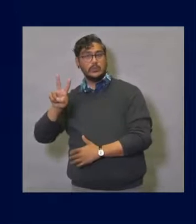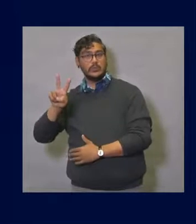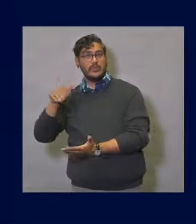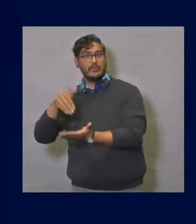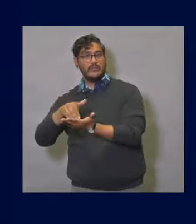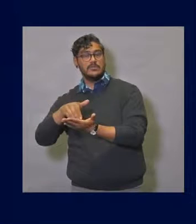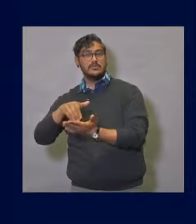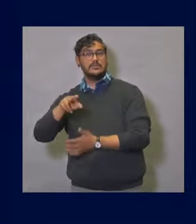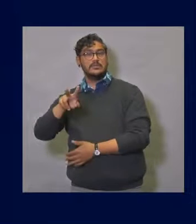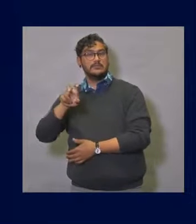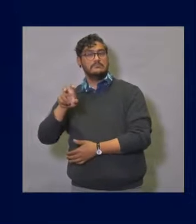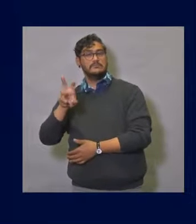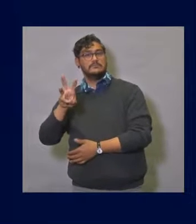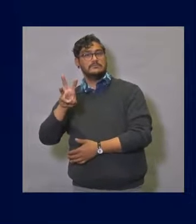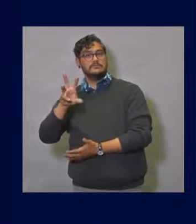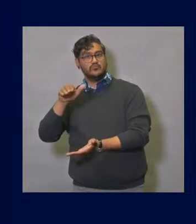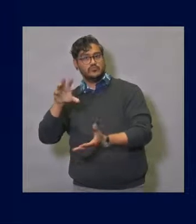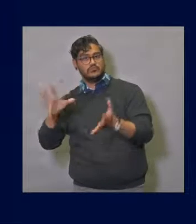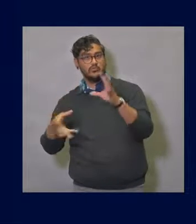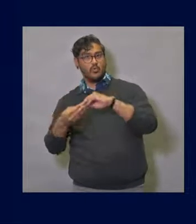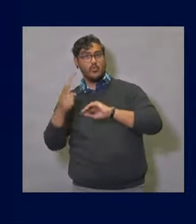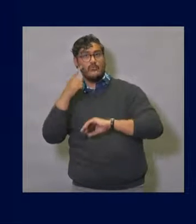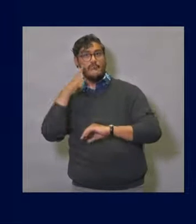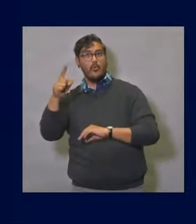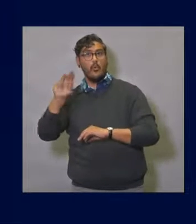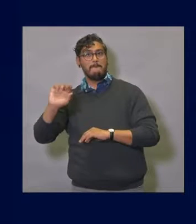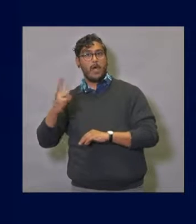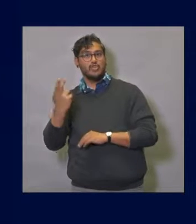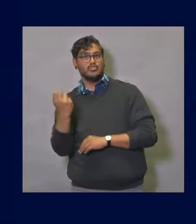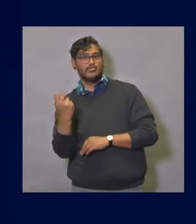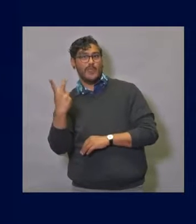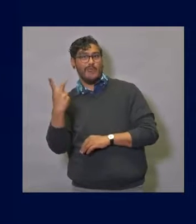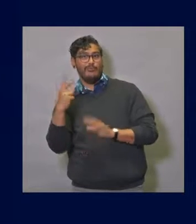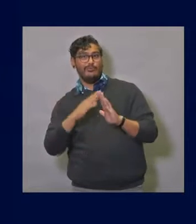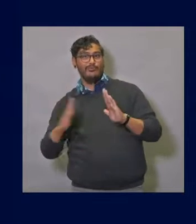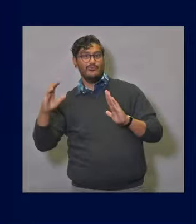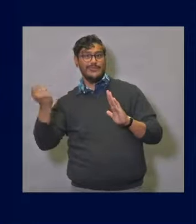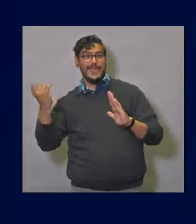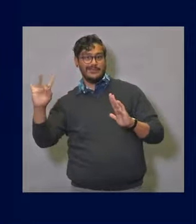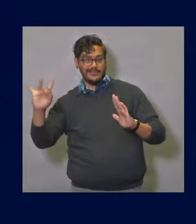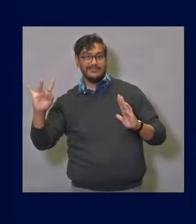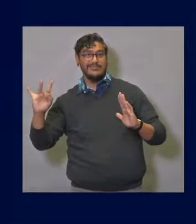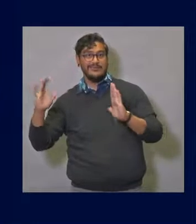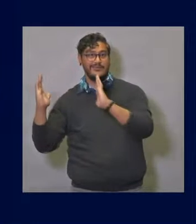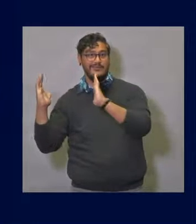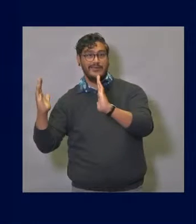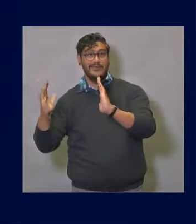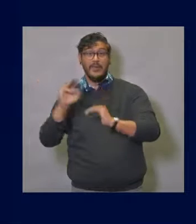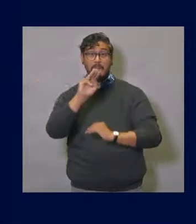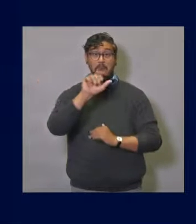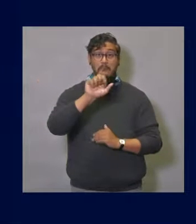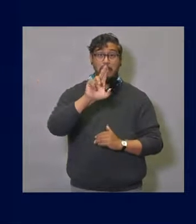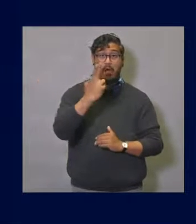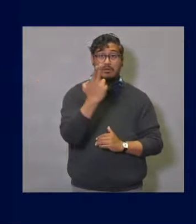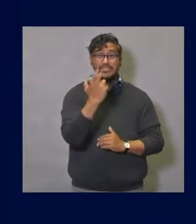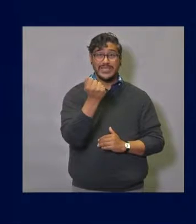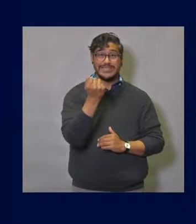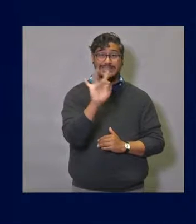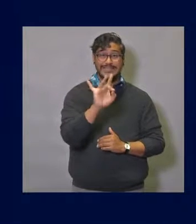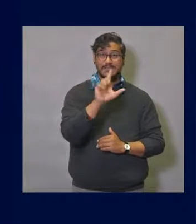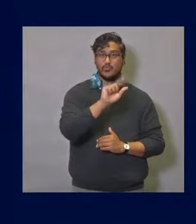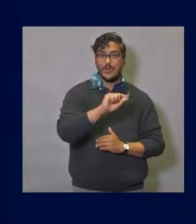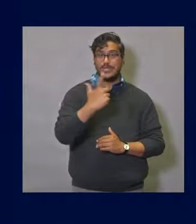2,683 new cases in total for the week of March 12th through the 18th. As of March 18,